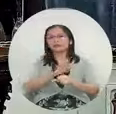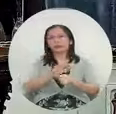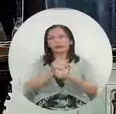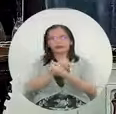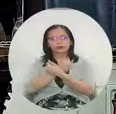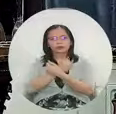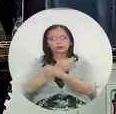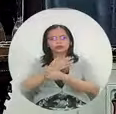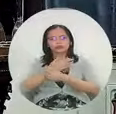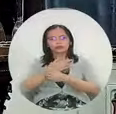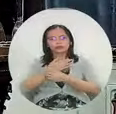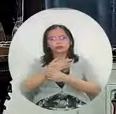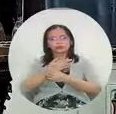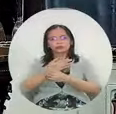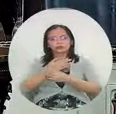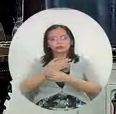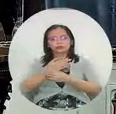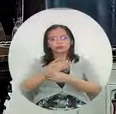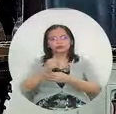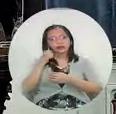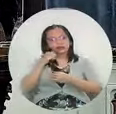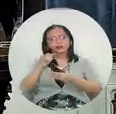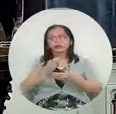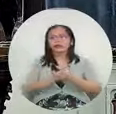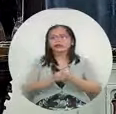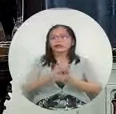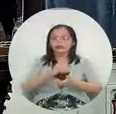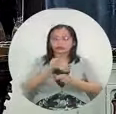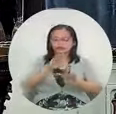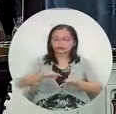Help me to love my wife and children.